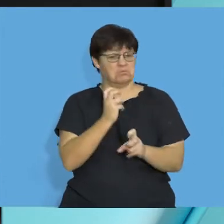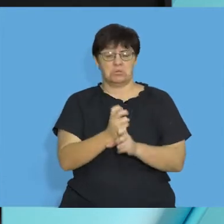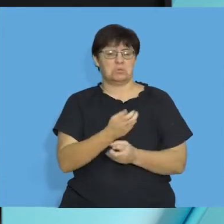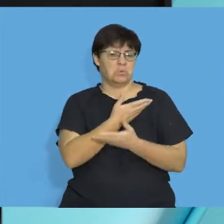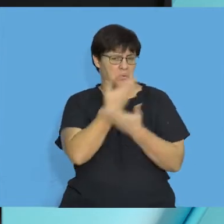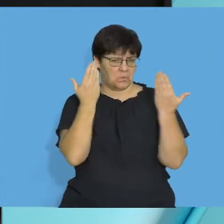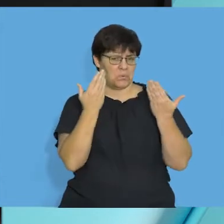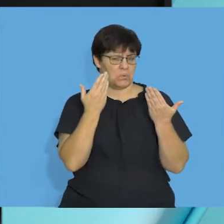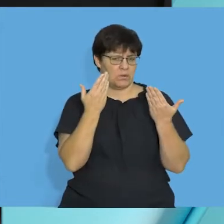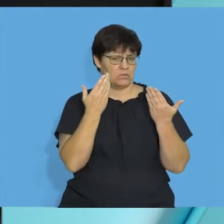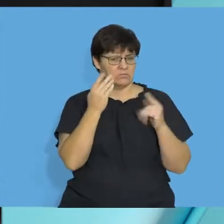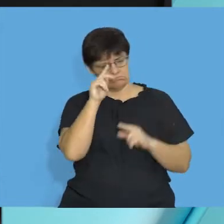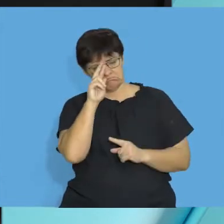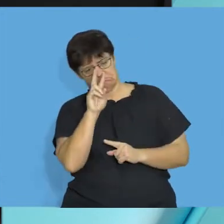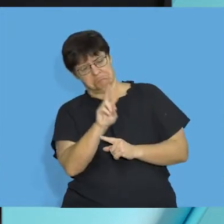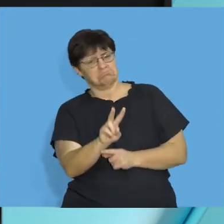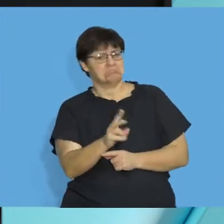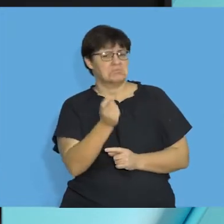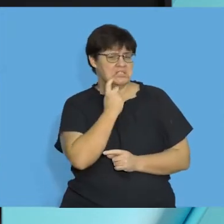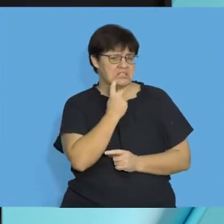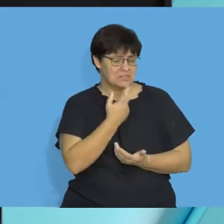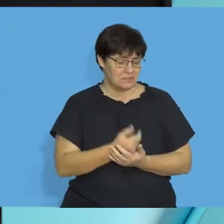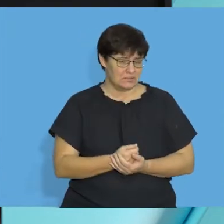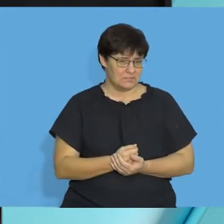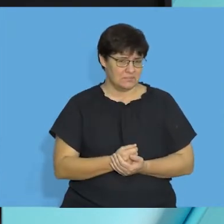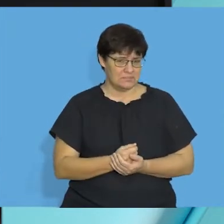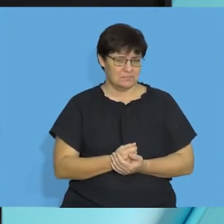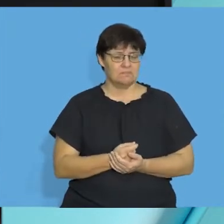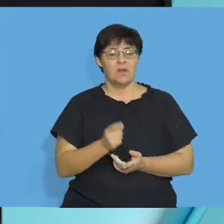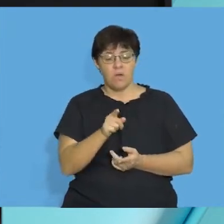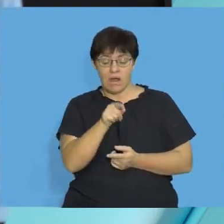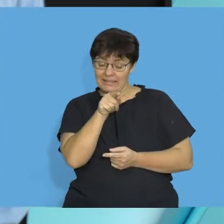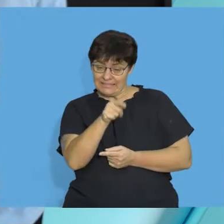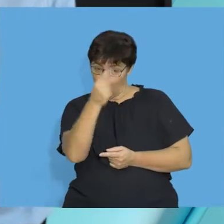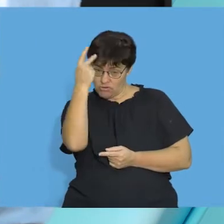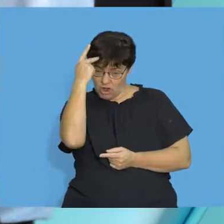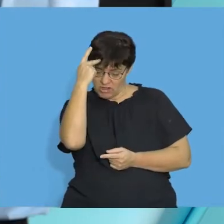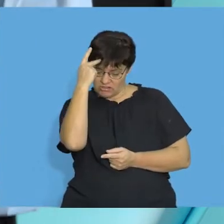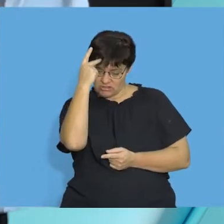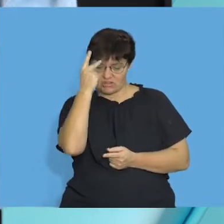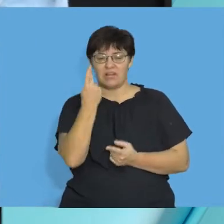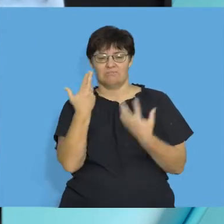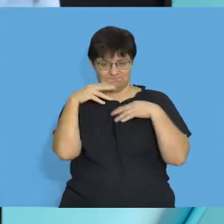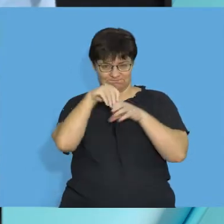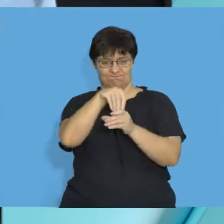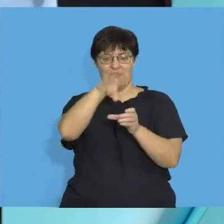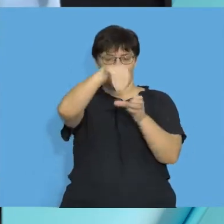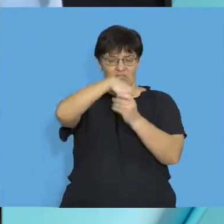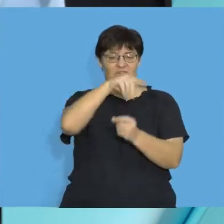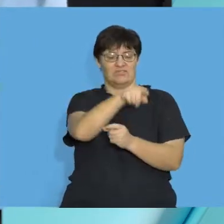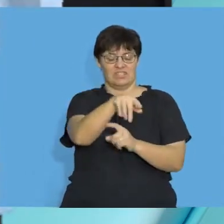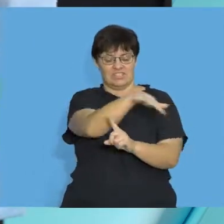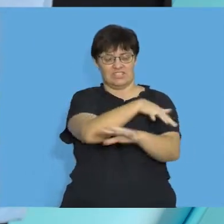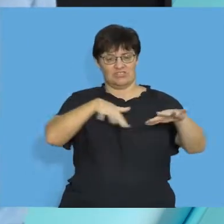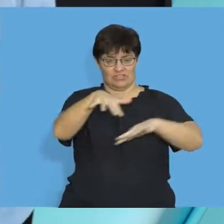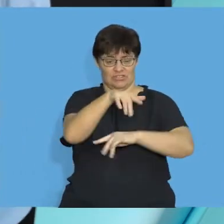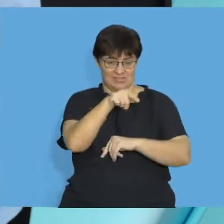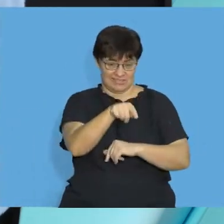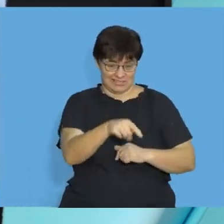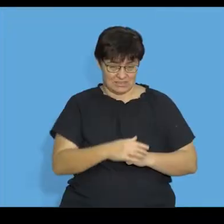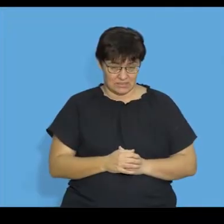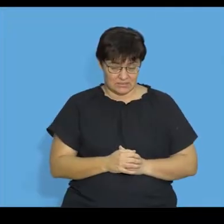to imagine and to see, and we're going to be applying that knowledge to a particular situation. So